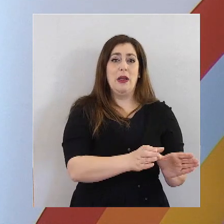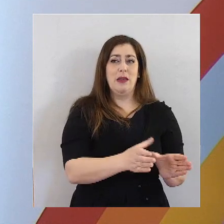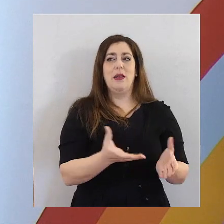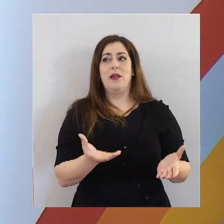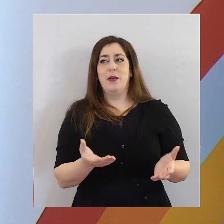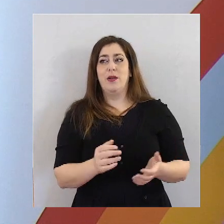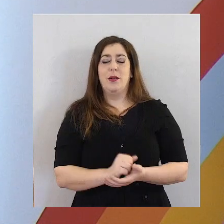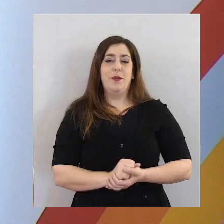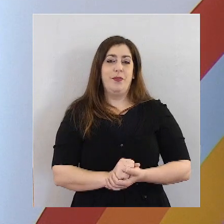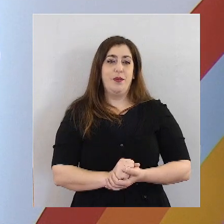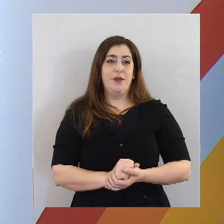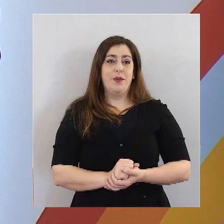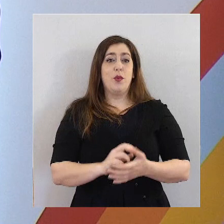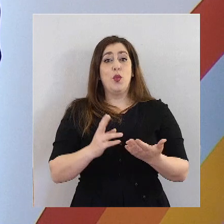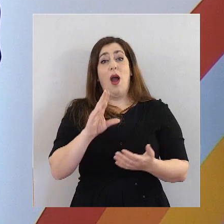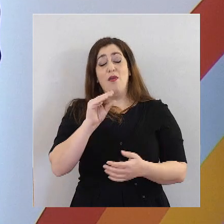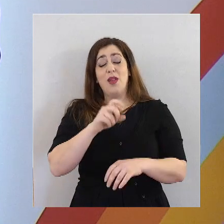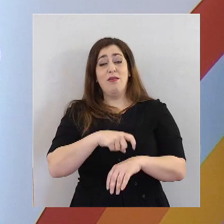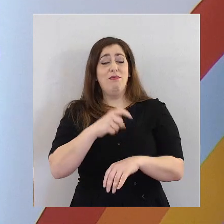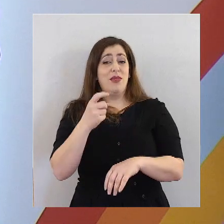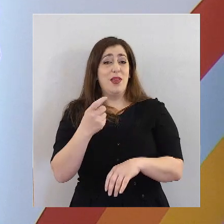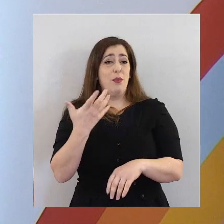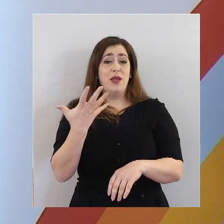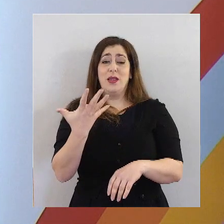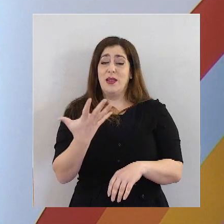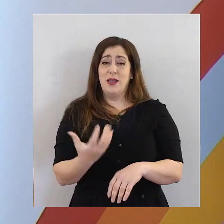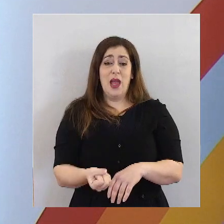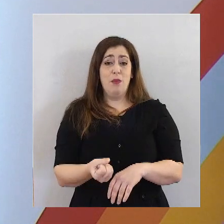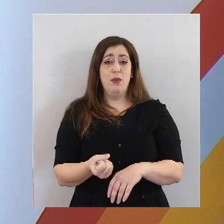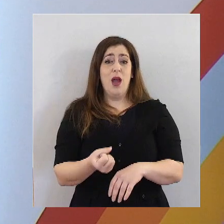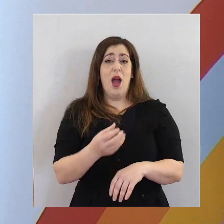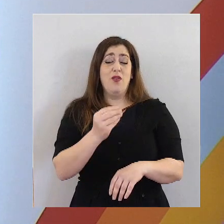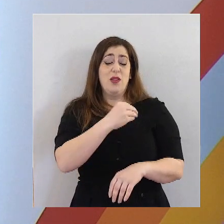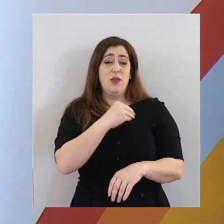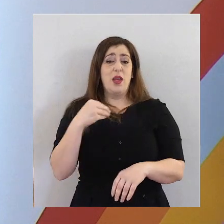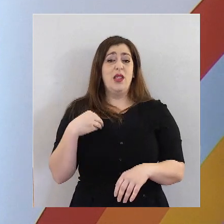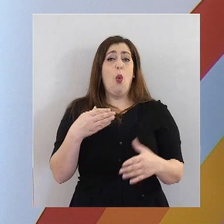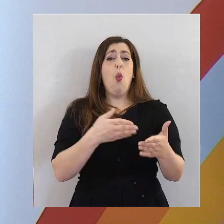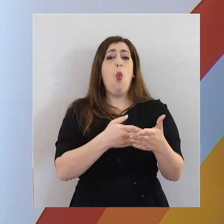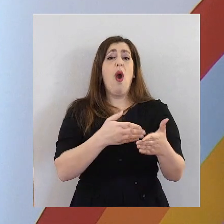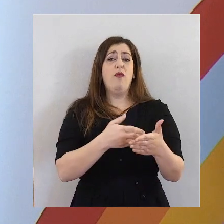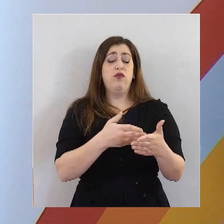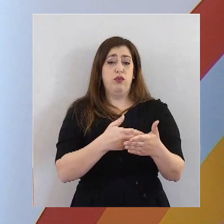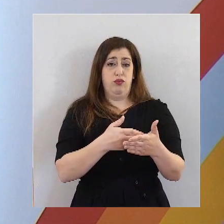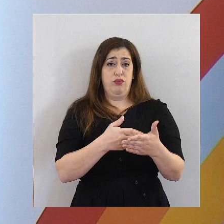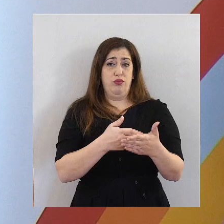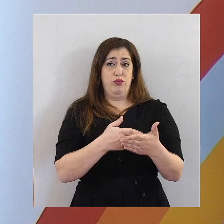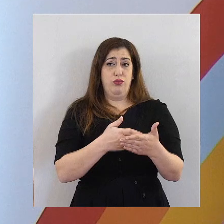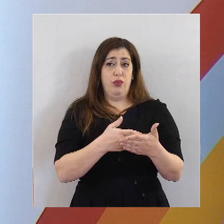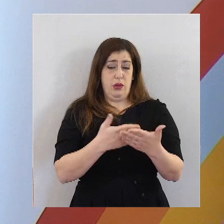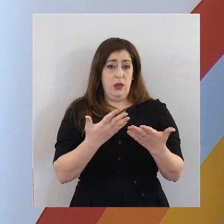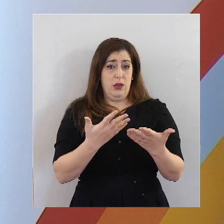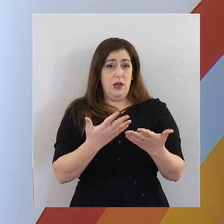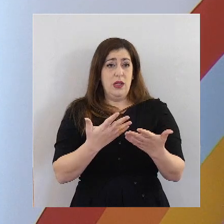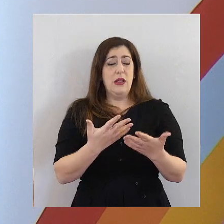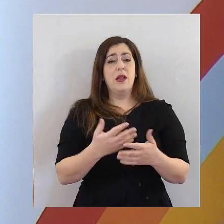of non-life-saving medical interventions in some hospitals when COVID-19 cases were on the rise. So the original intent